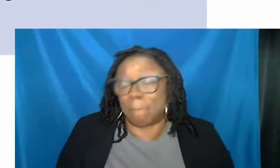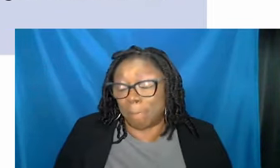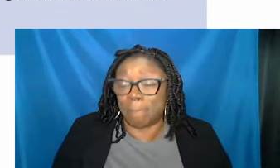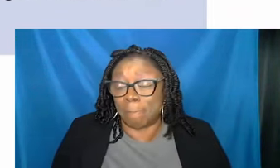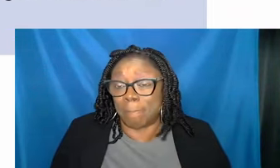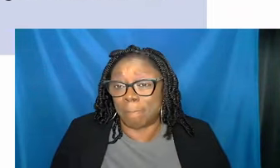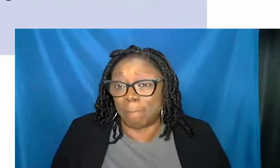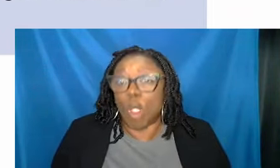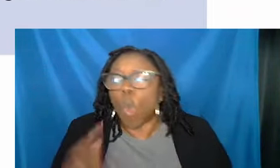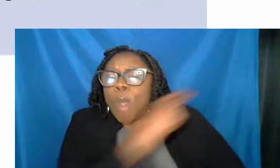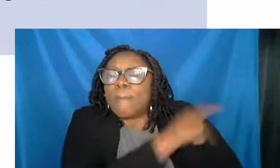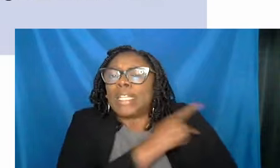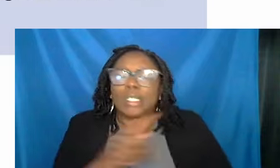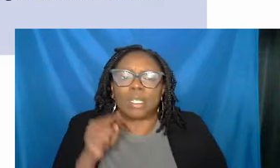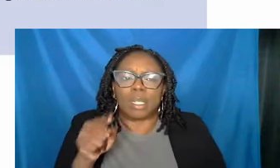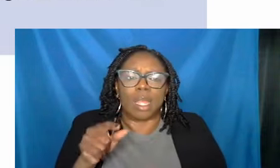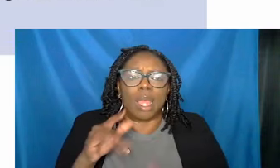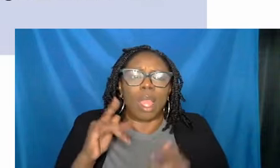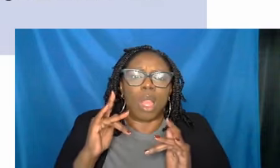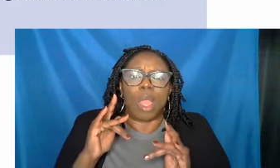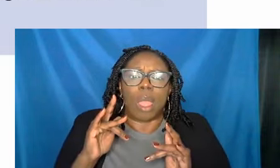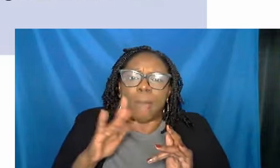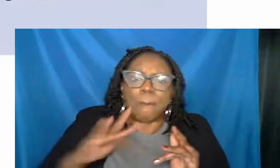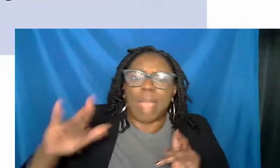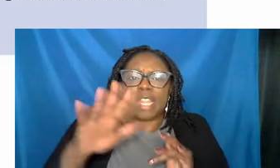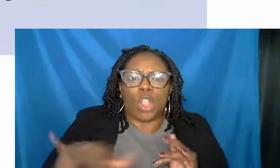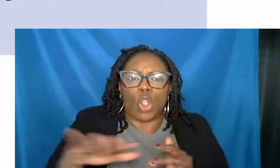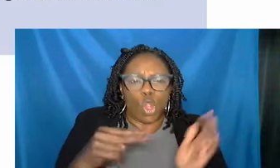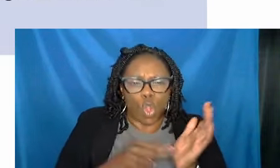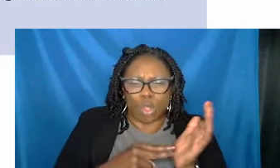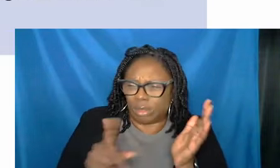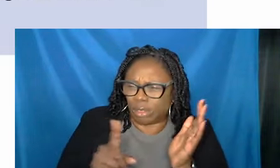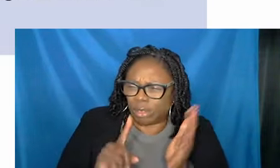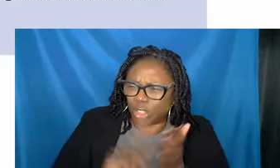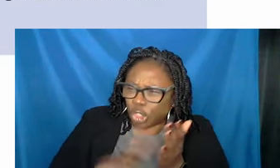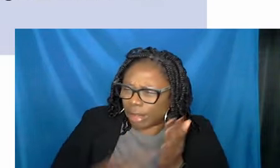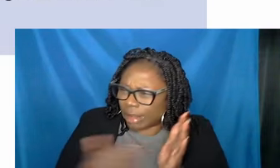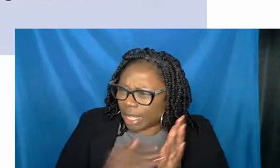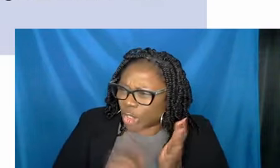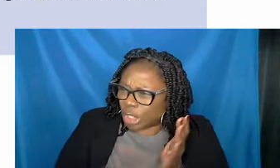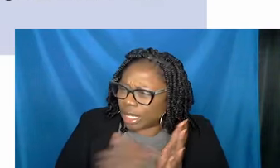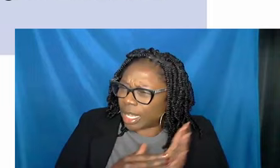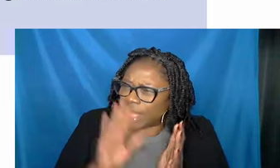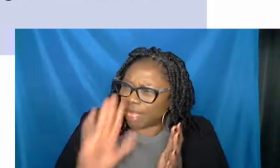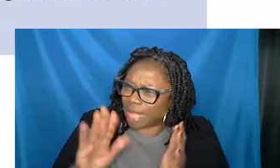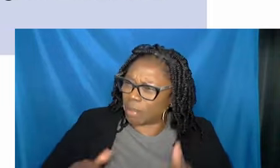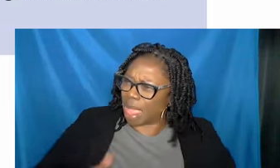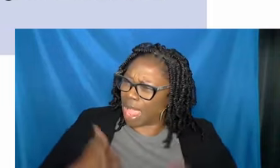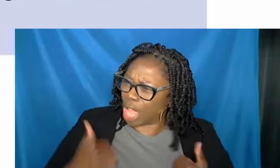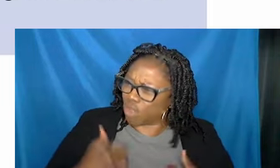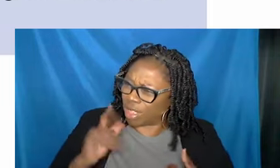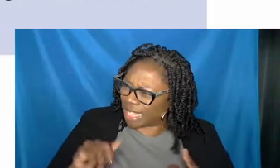abandoned mortuary on the west side of town. The nurse was double checking, right? "Do I have the right address? Is this where I'm supposed to